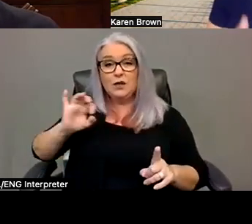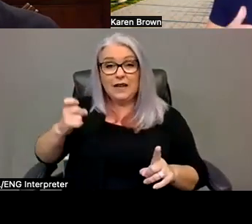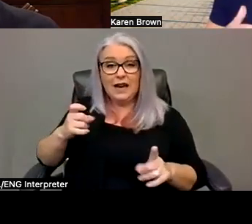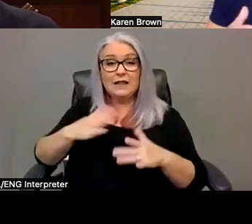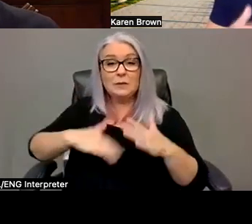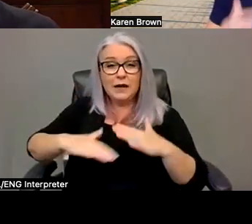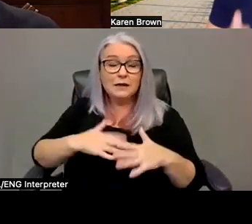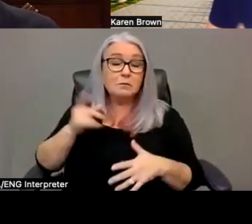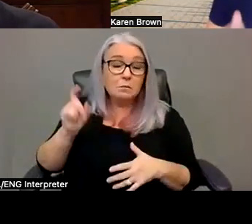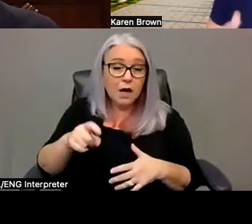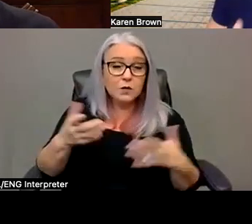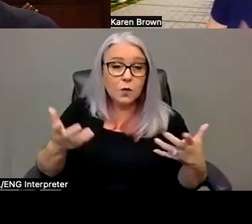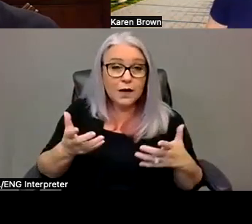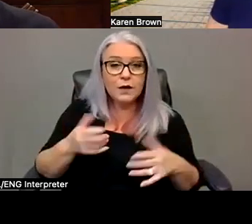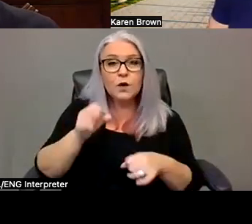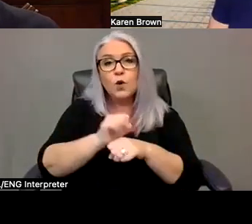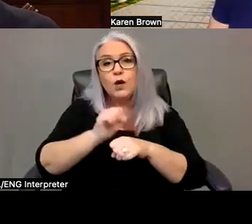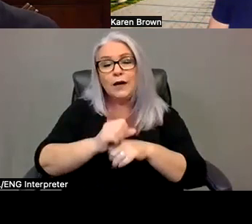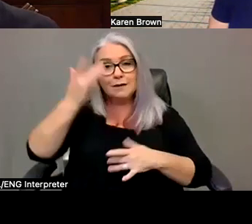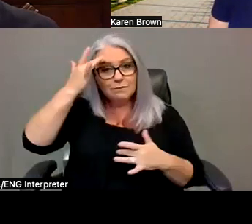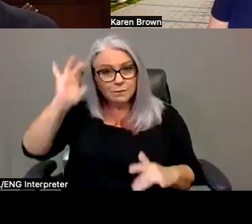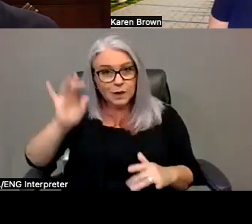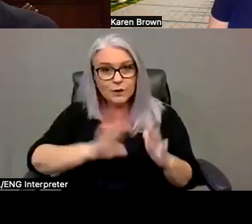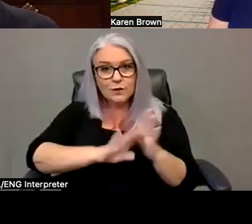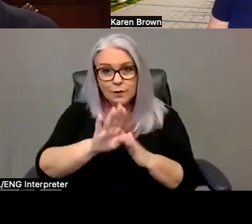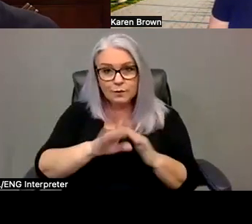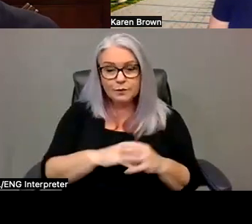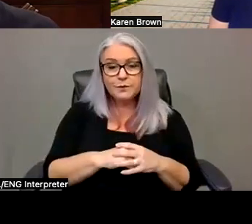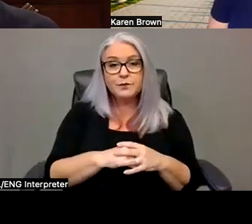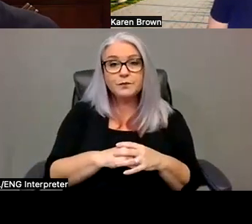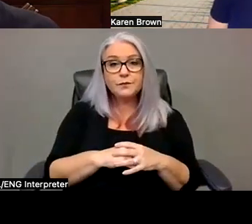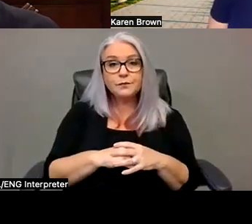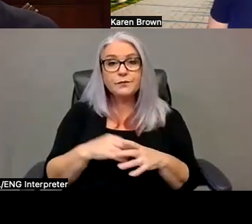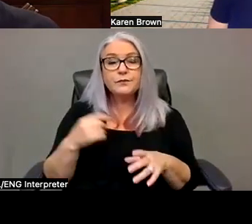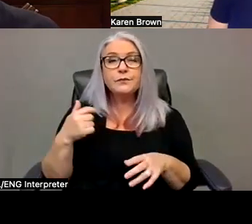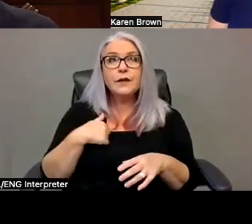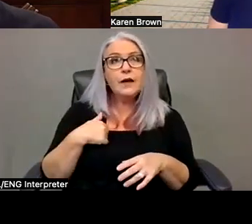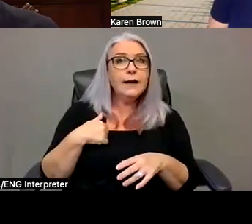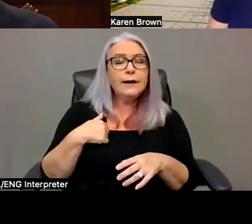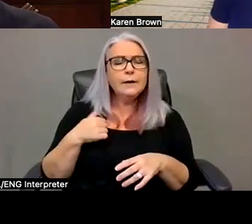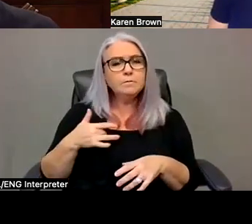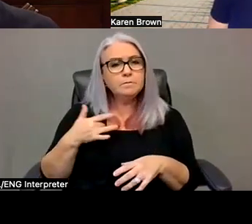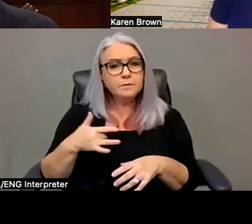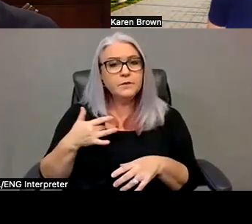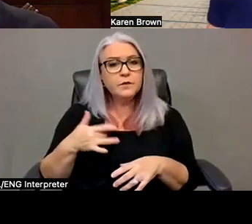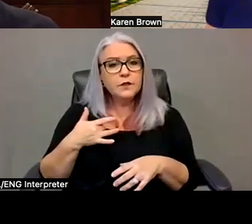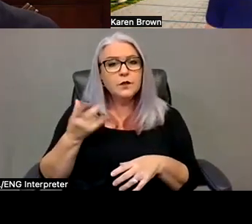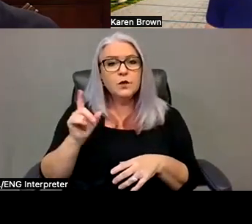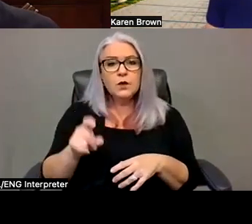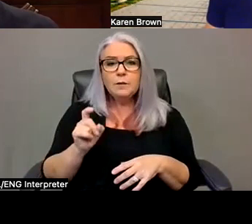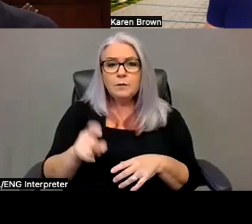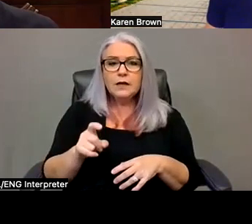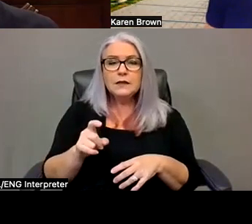to work on smart development. I think that we have to